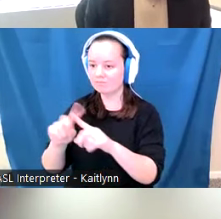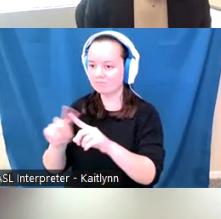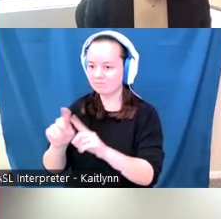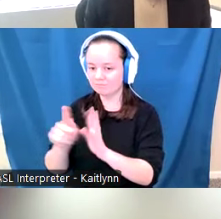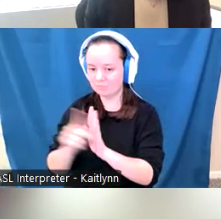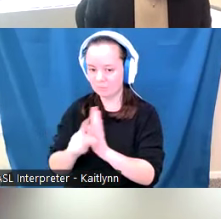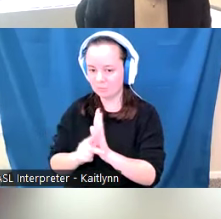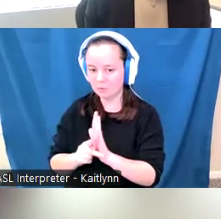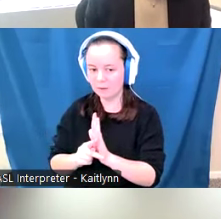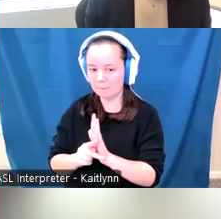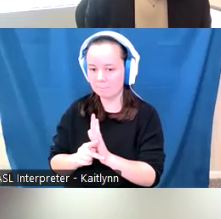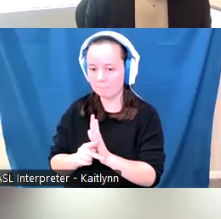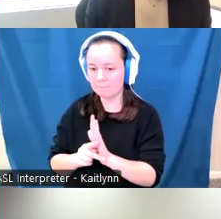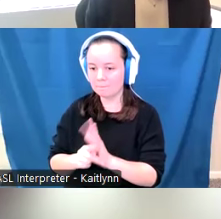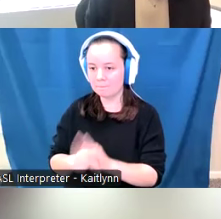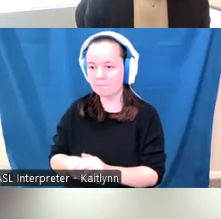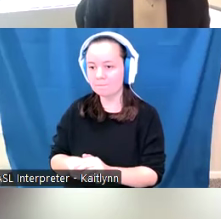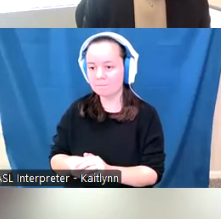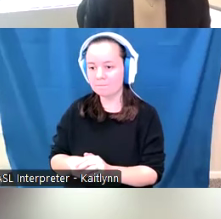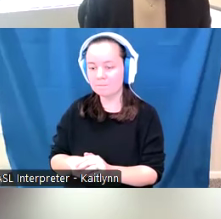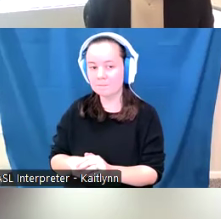Next slide, please.